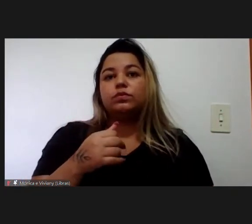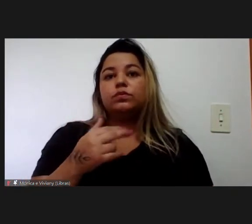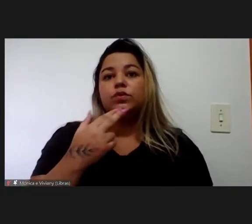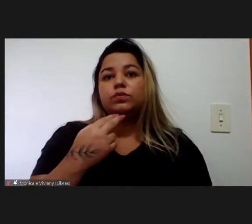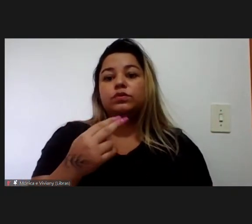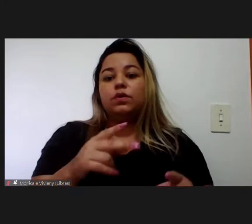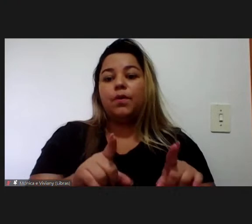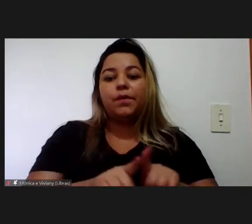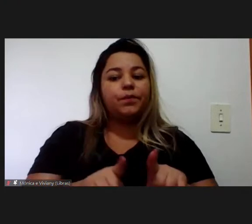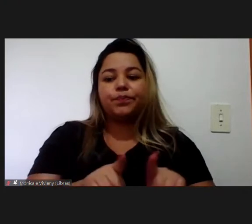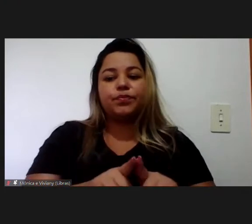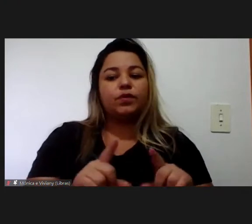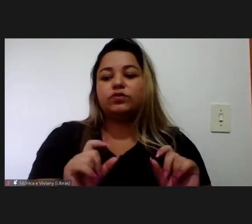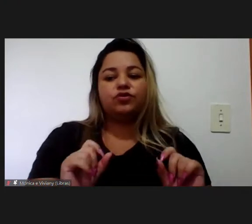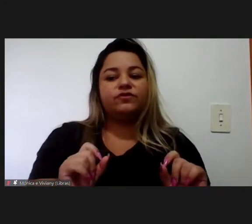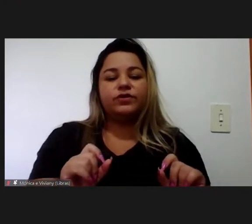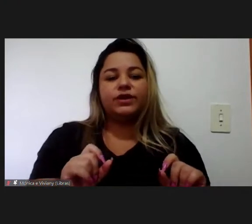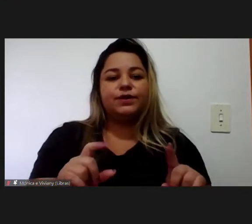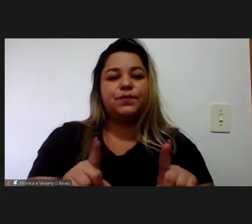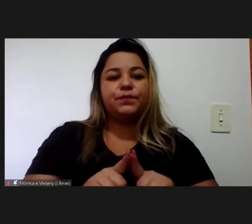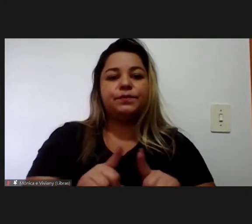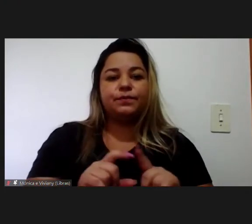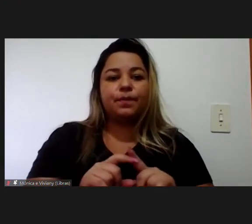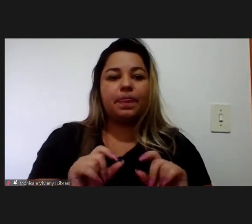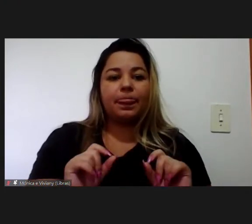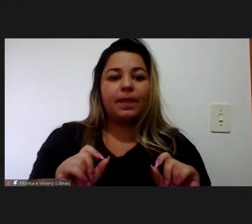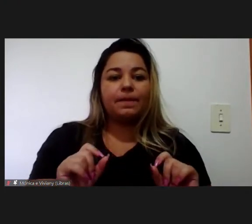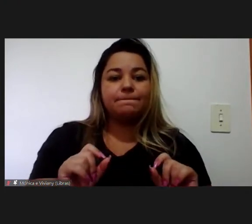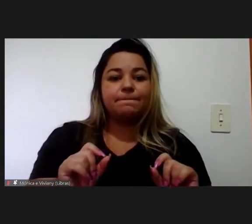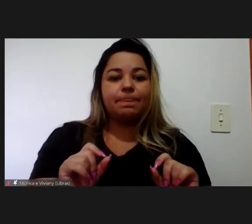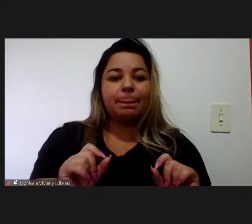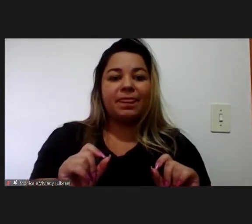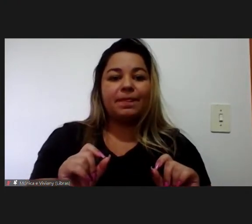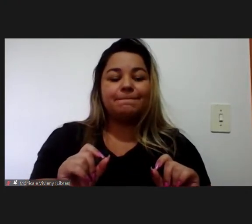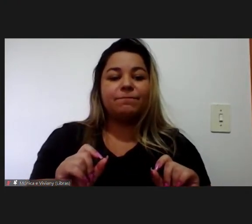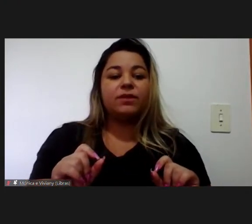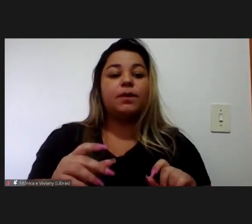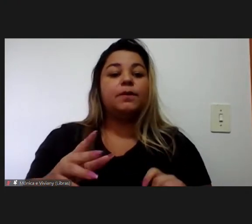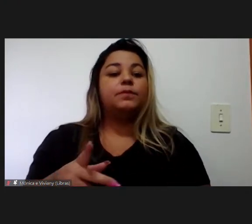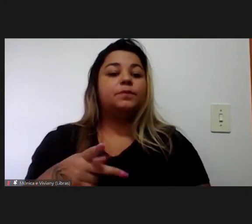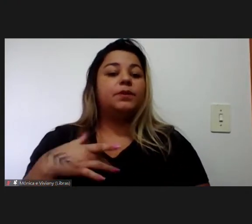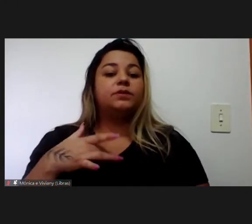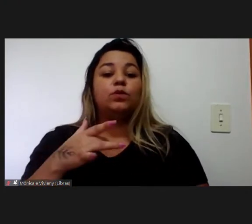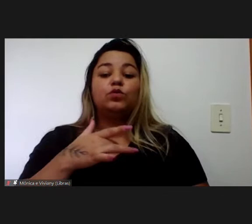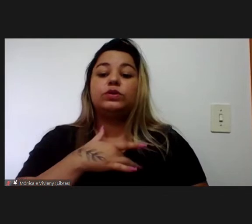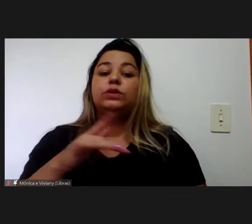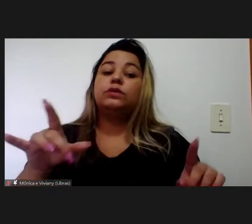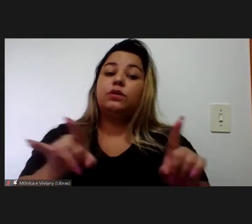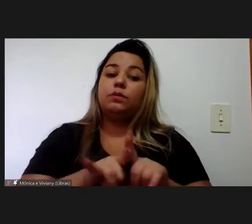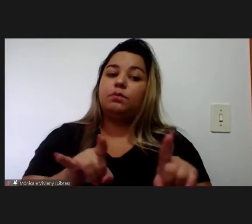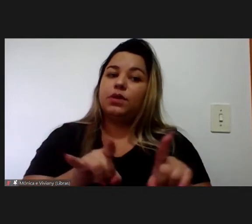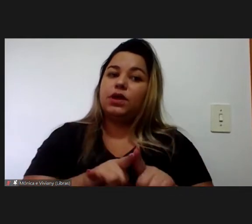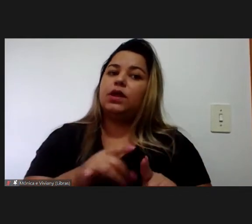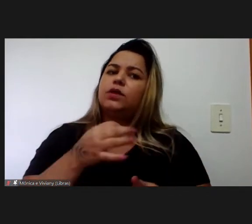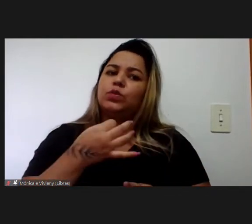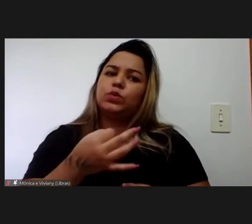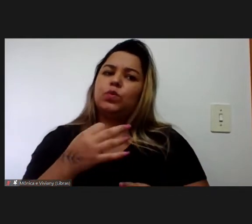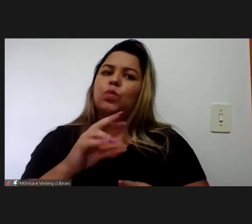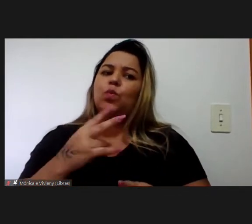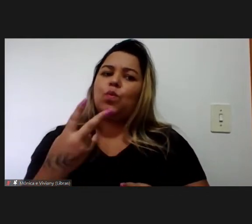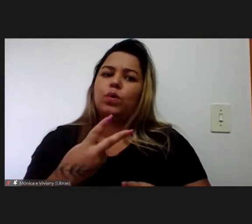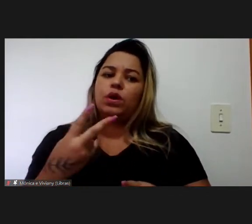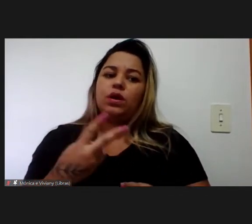the actions for and the qualification of professionals who act in the primary health care, according